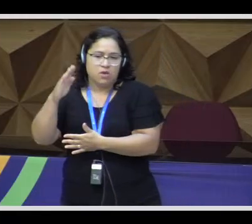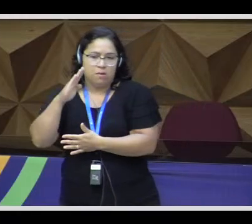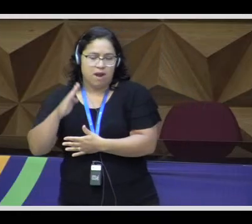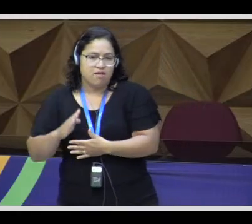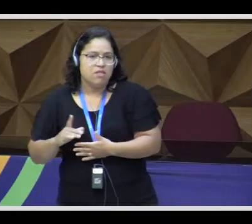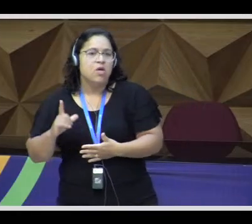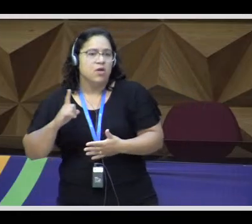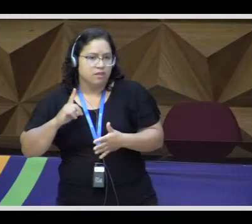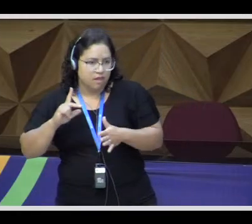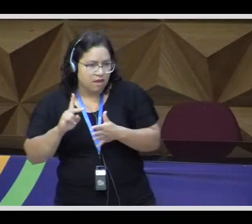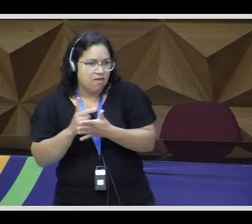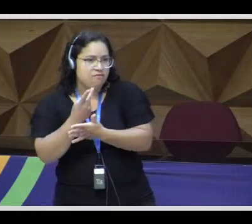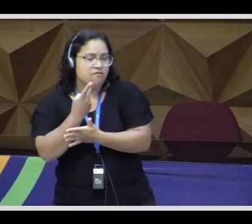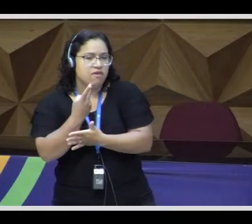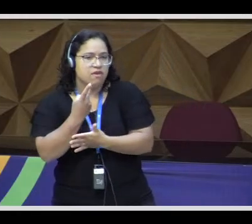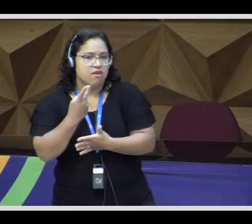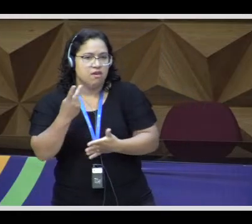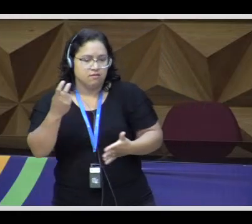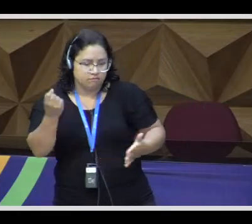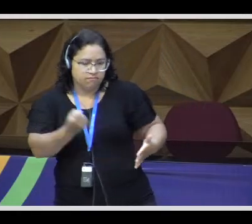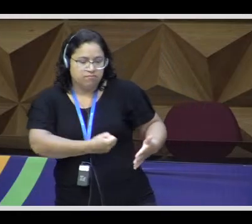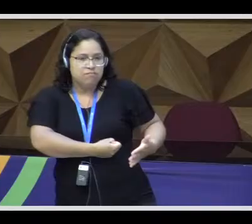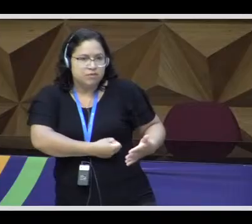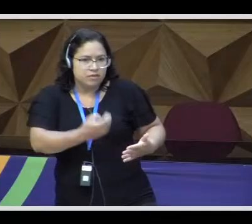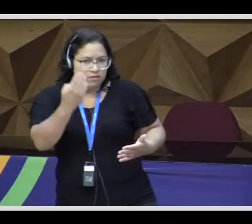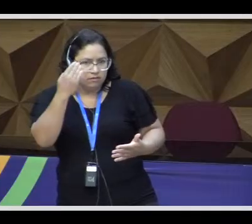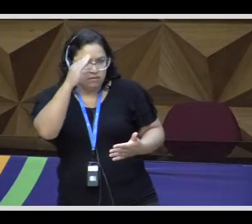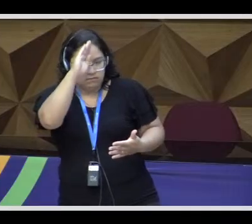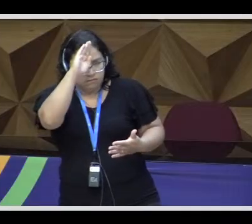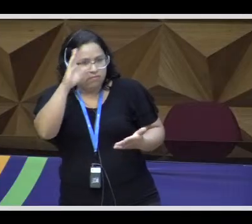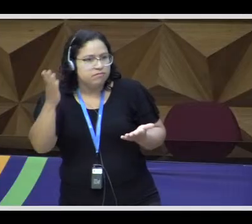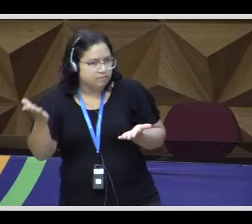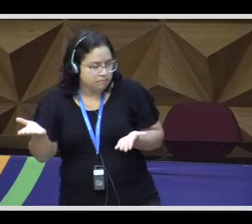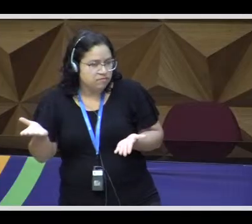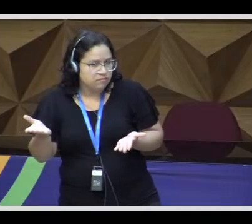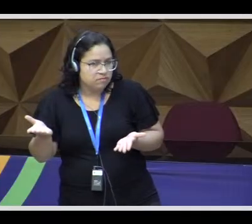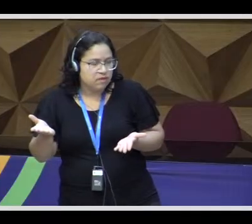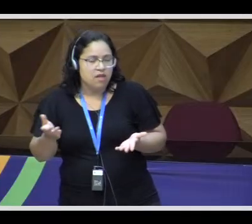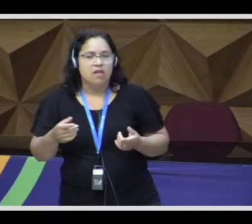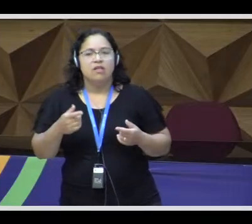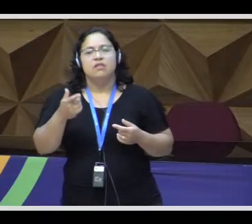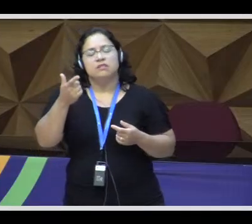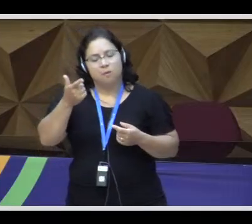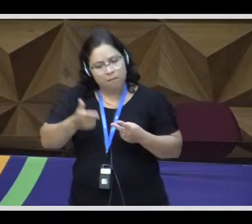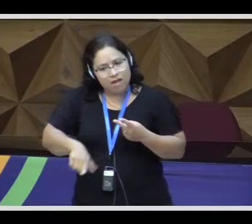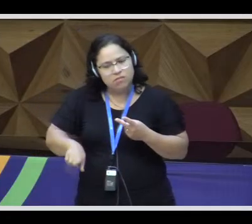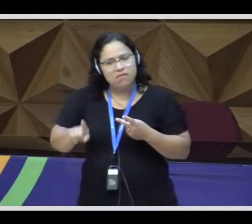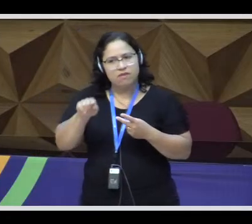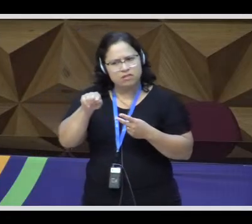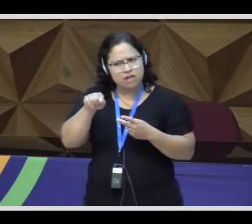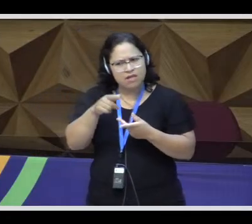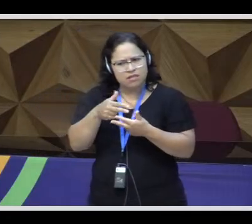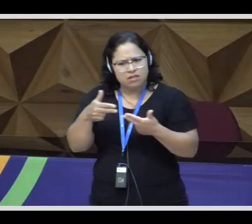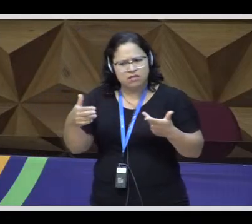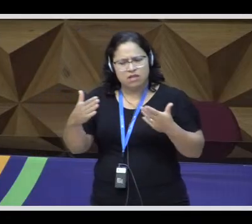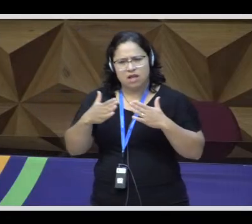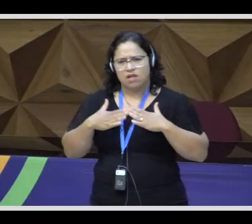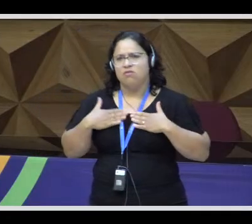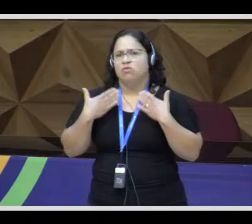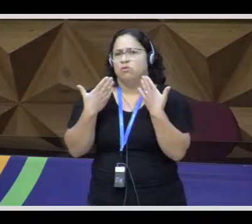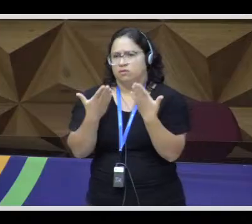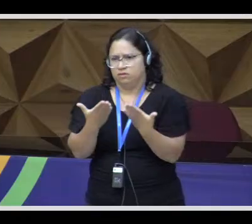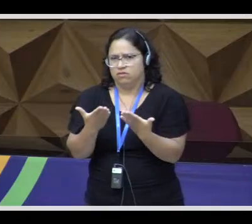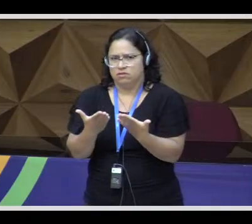a knife. So again, I'm afraid and I'm scared about all that. And that's so sad